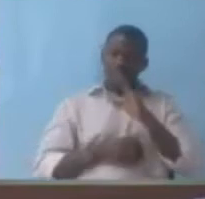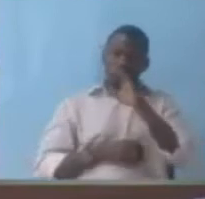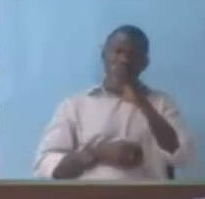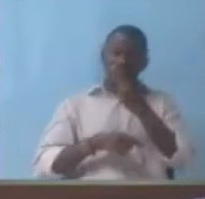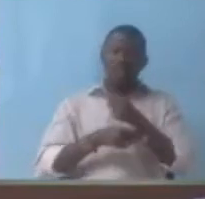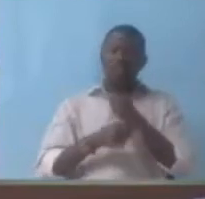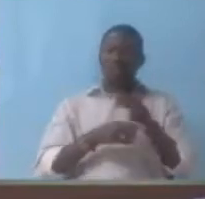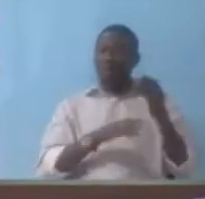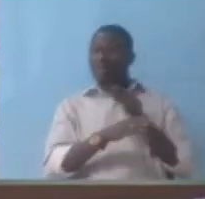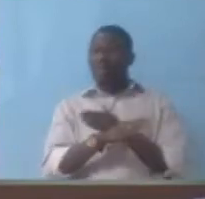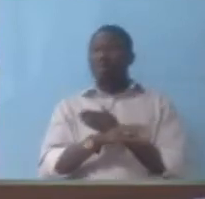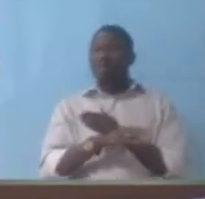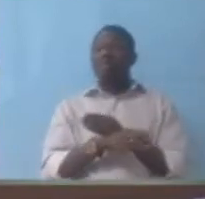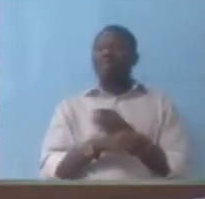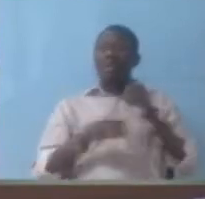the